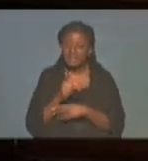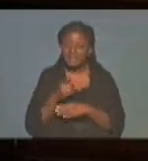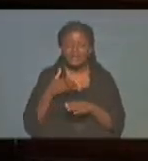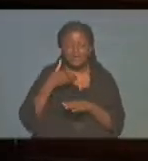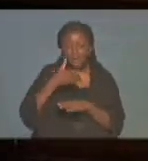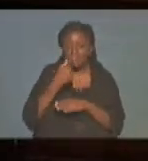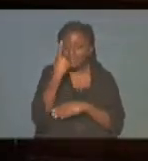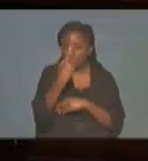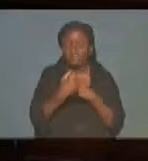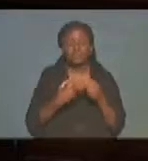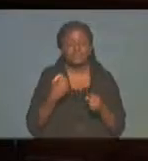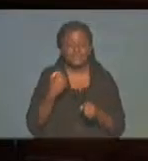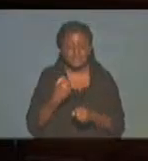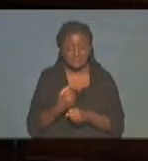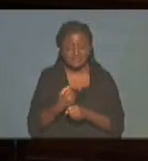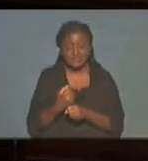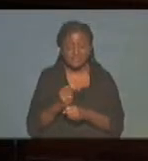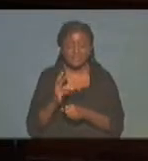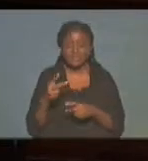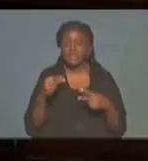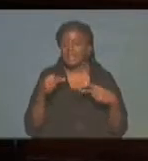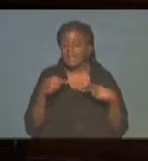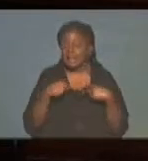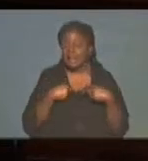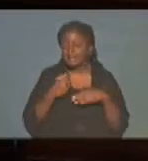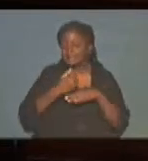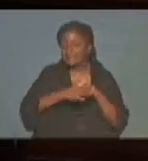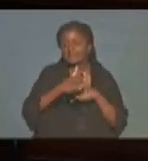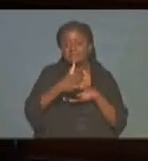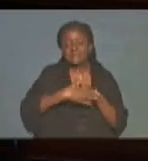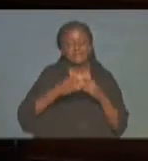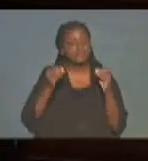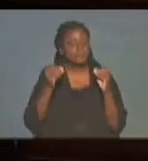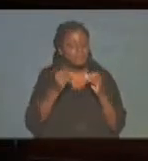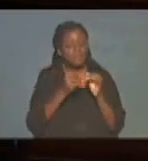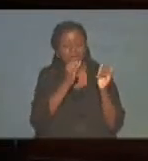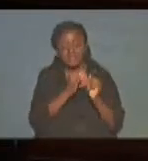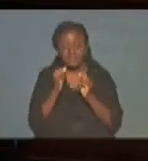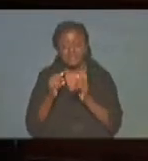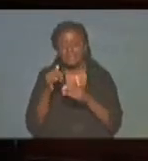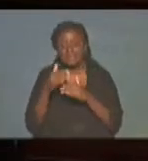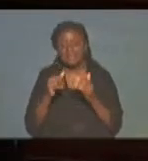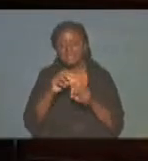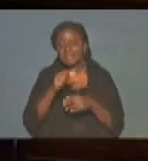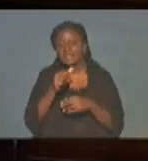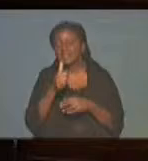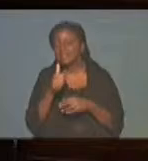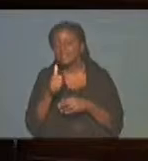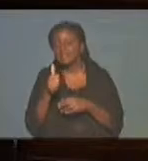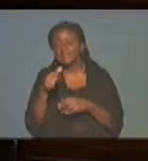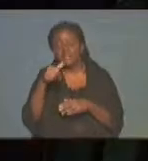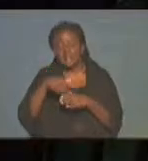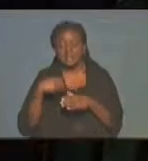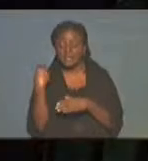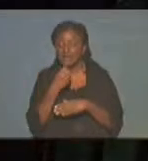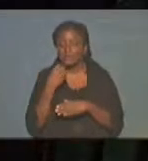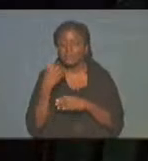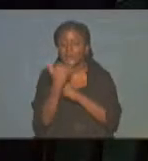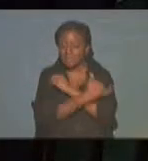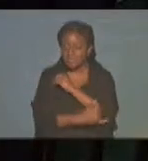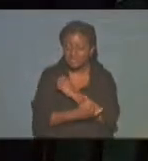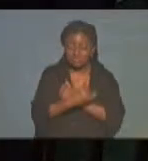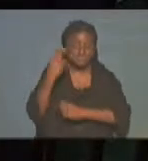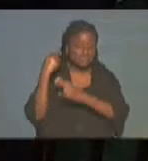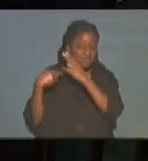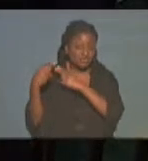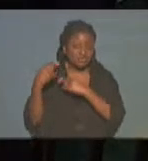1 year, we have repatriated more individuals than any other year in our country's history.